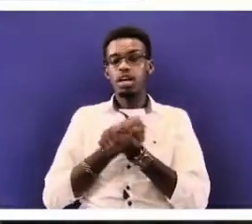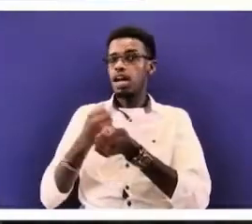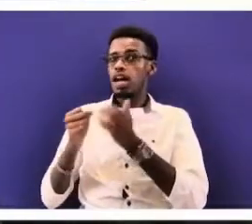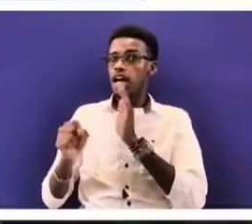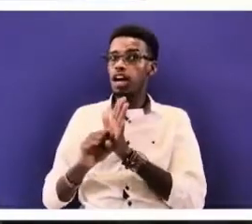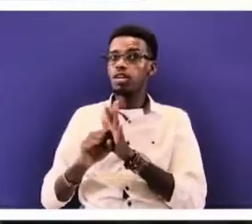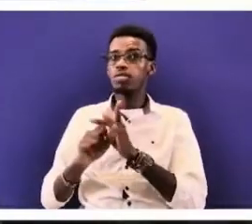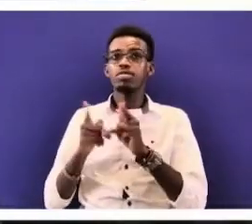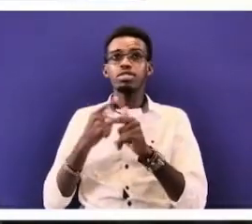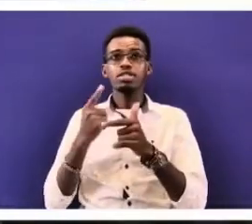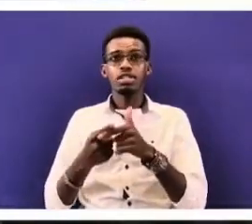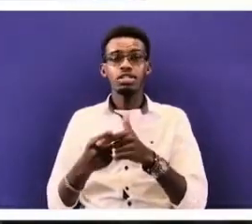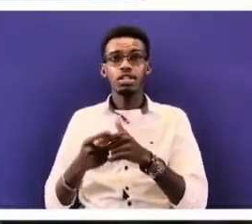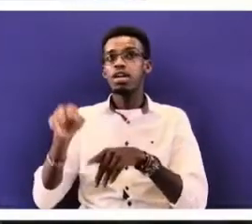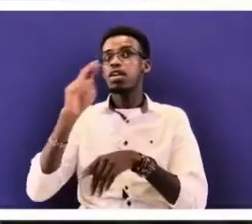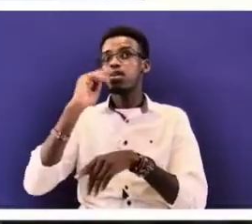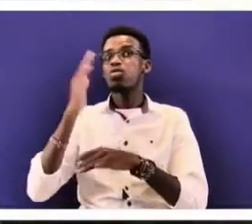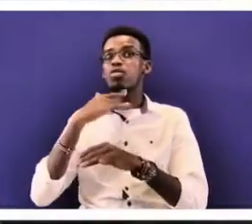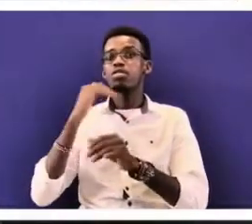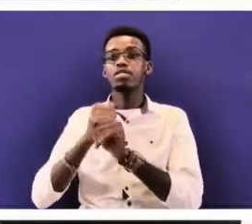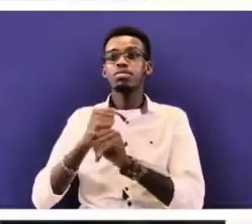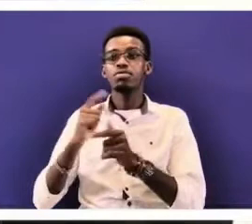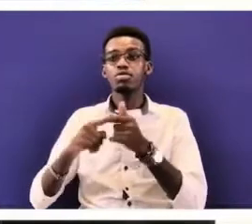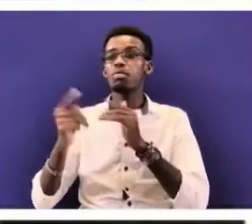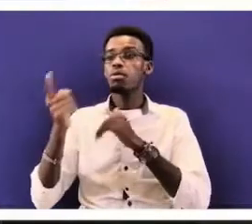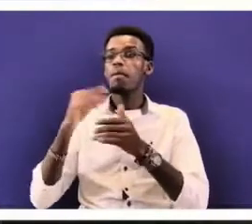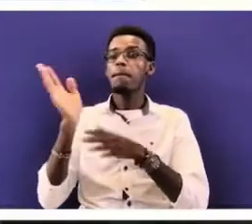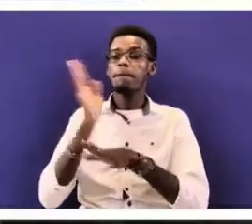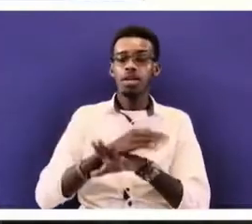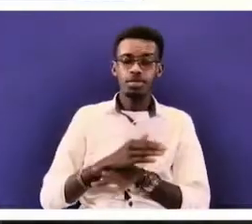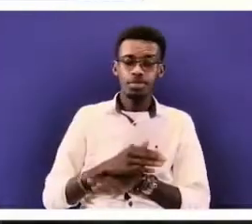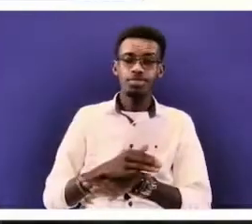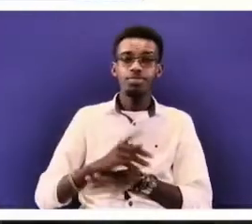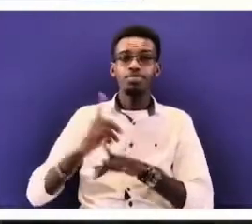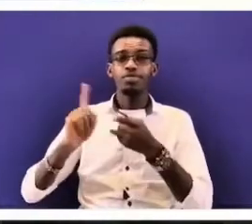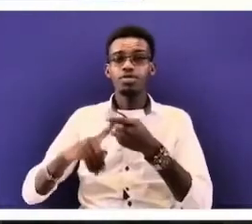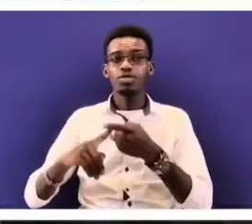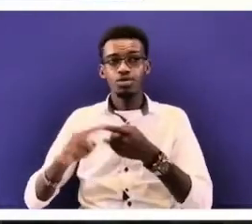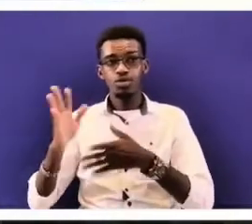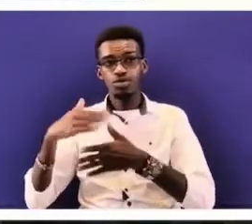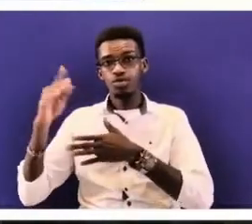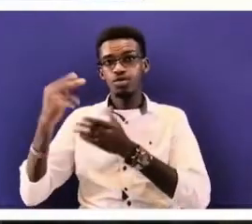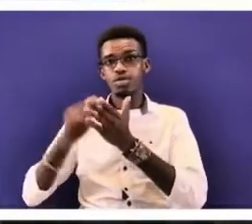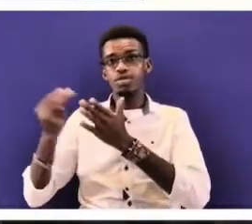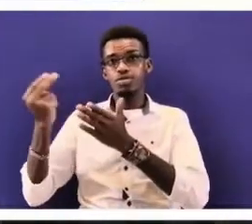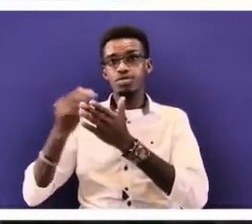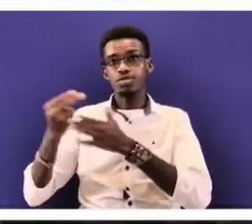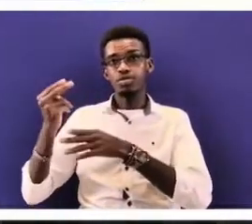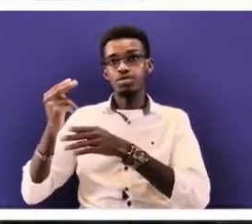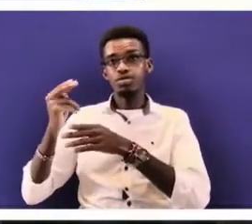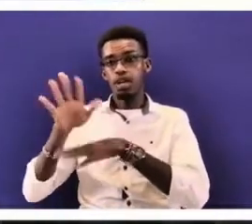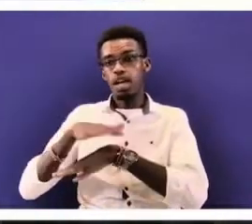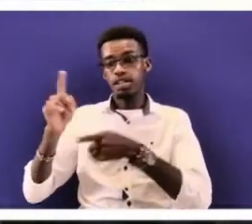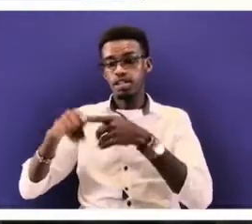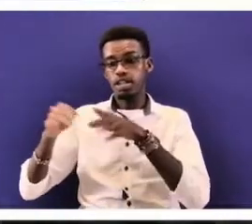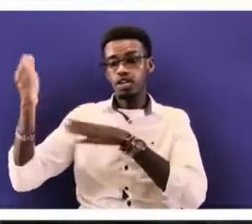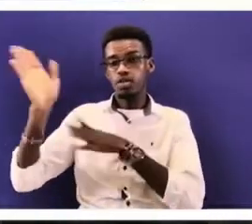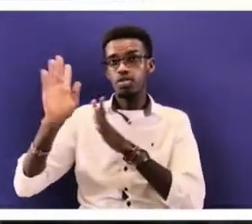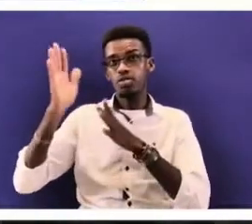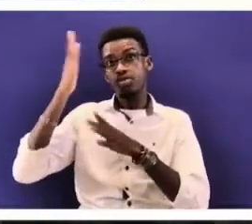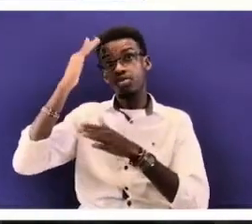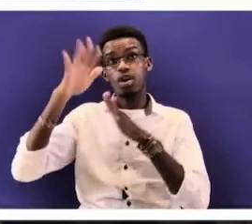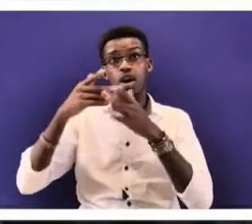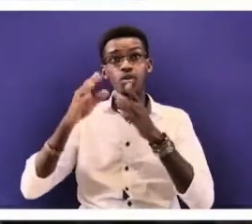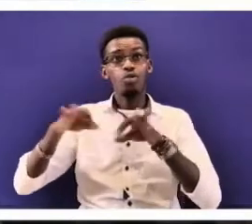much that he wanted them to come back to their rightful place in God. Now, you know how we